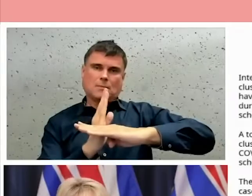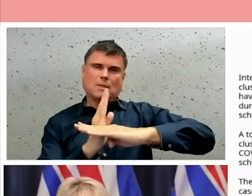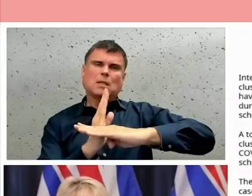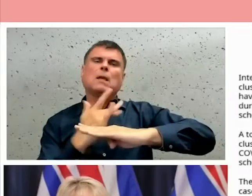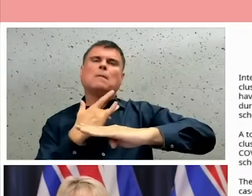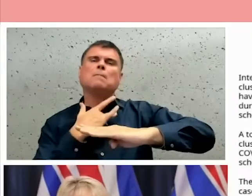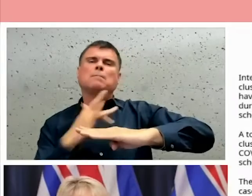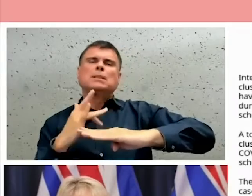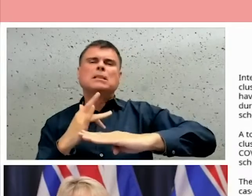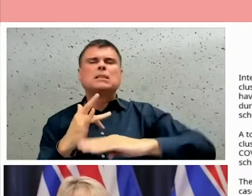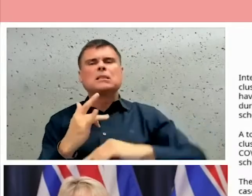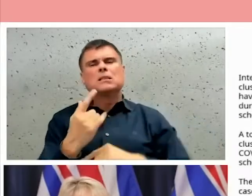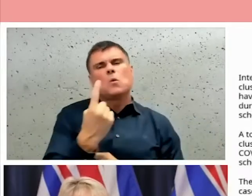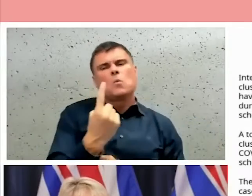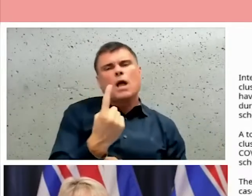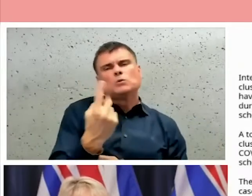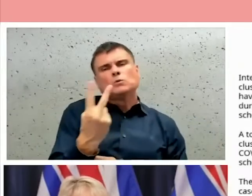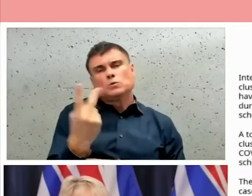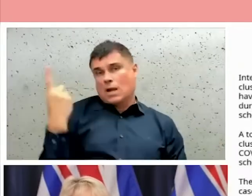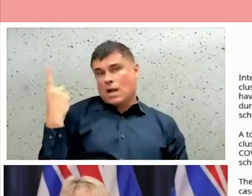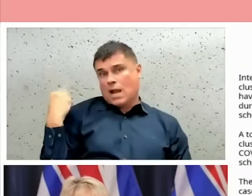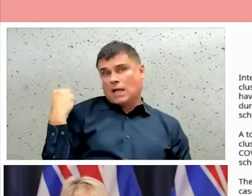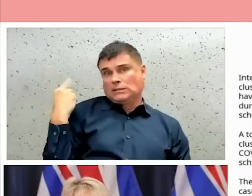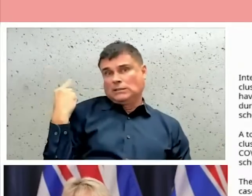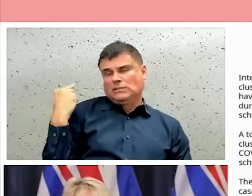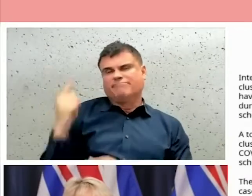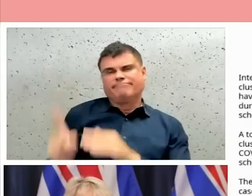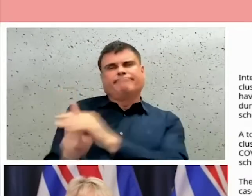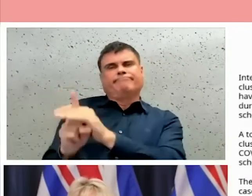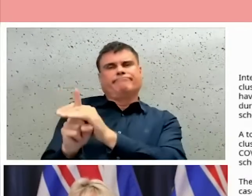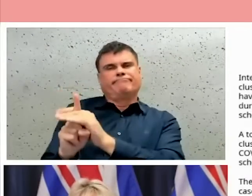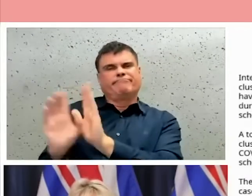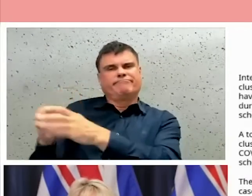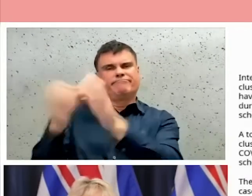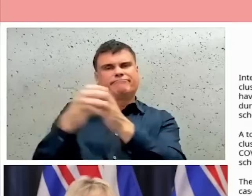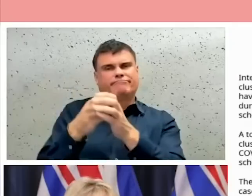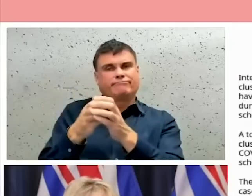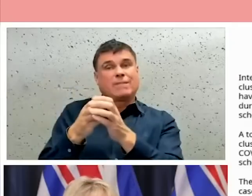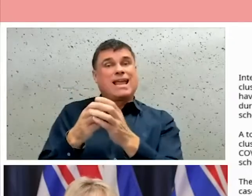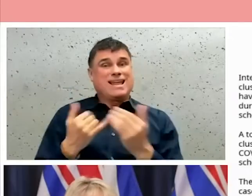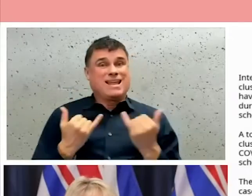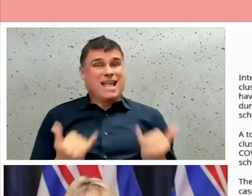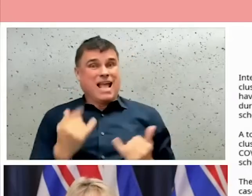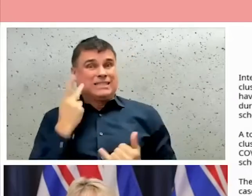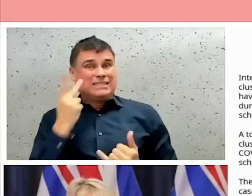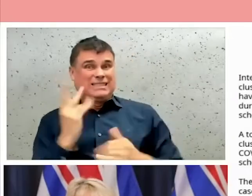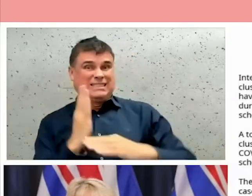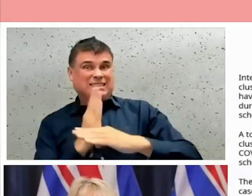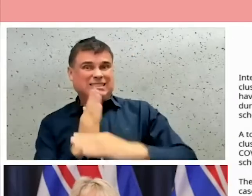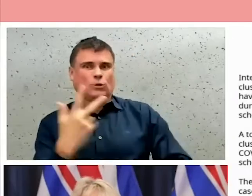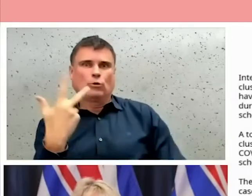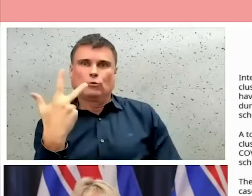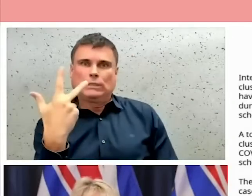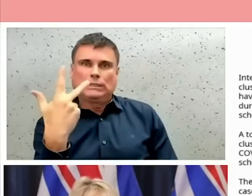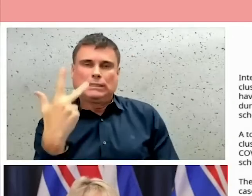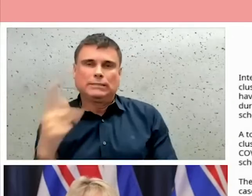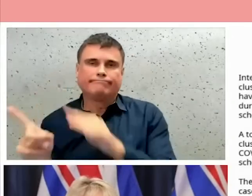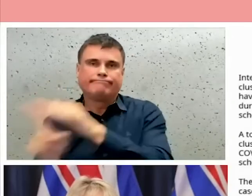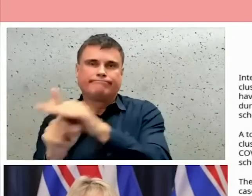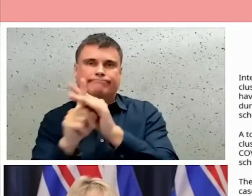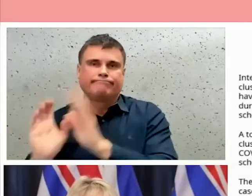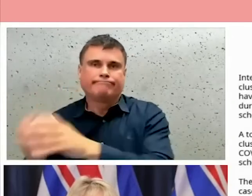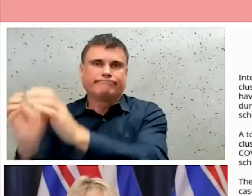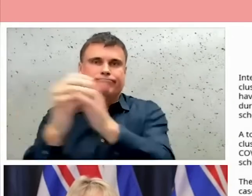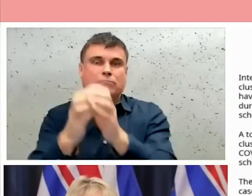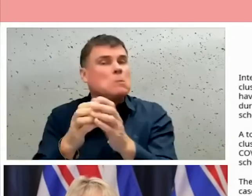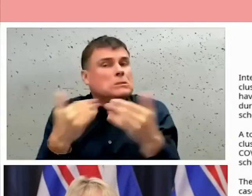year, and we are seeing a slight increase this year where the median number is 3. But it is still remains small, and across the board